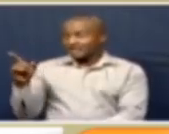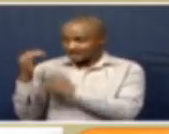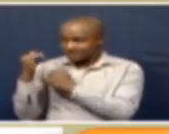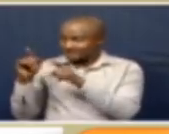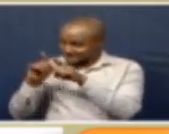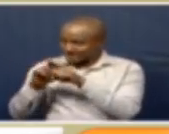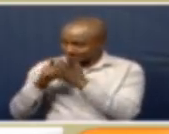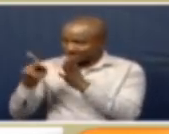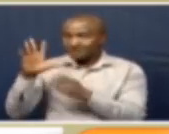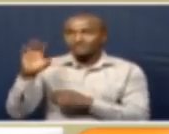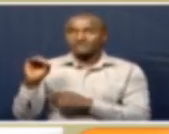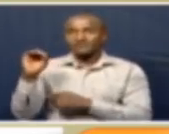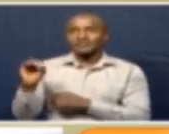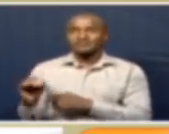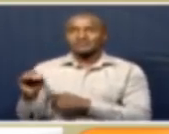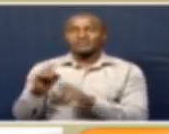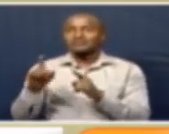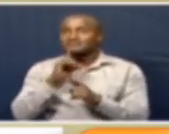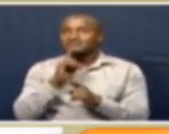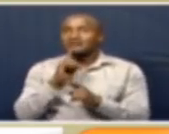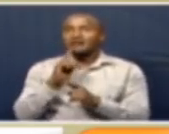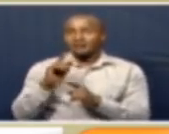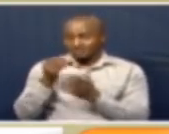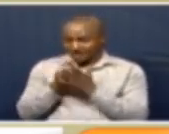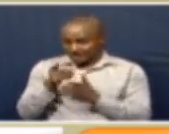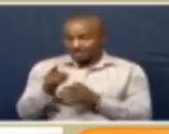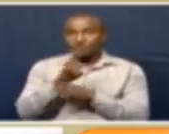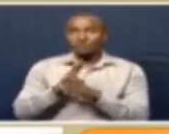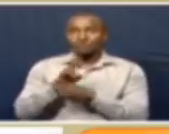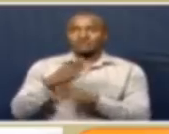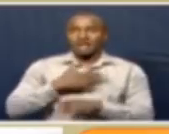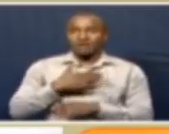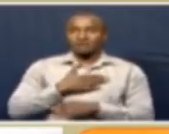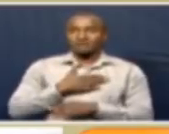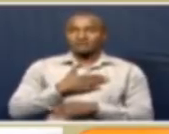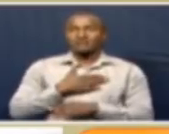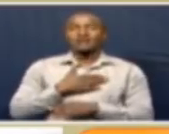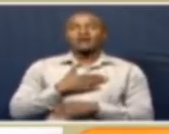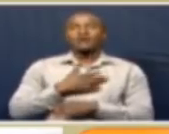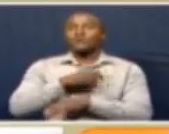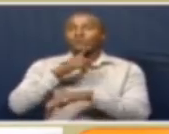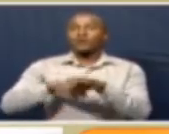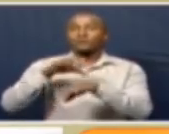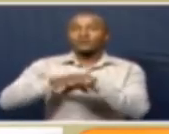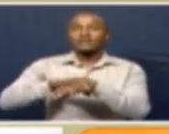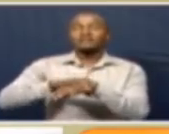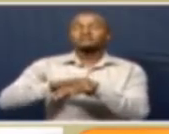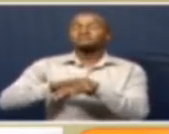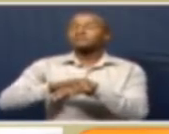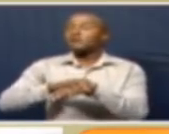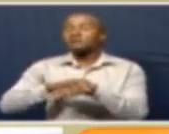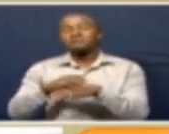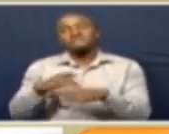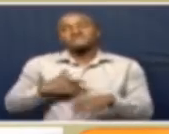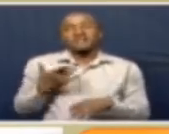50%. Mm-hmm. But those guys are like, we are going to use this money for our own good and then we'll pay the models when we feel like, because of